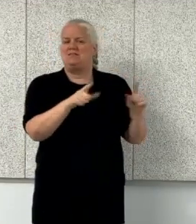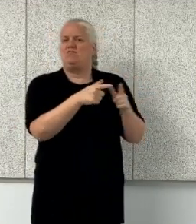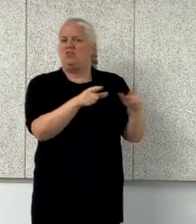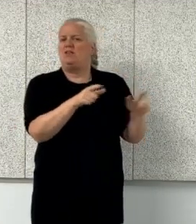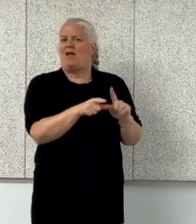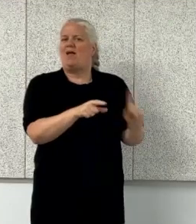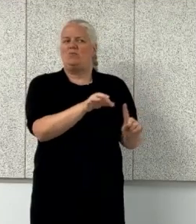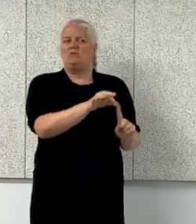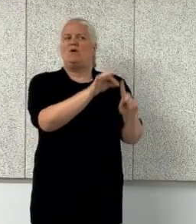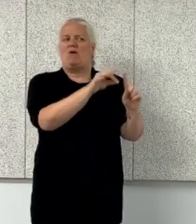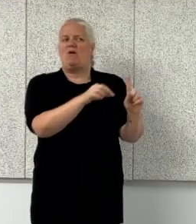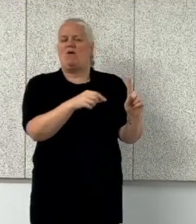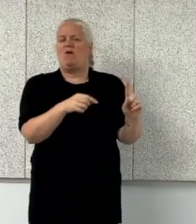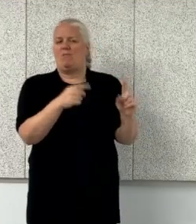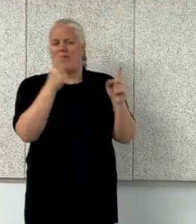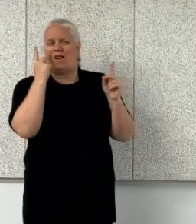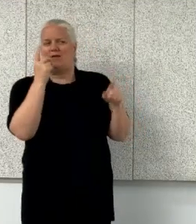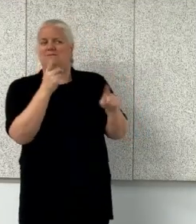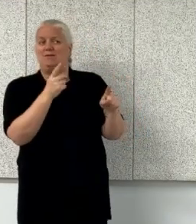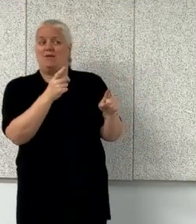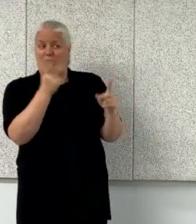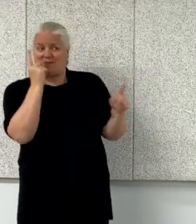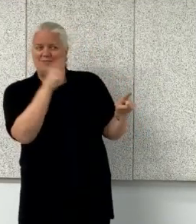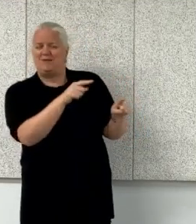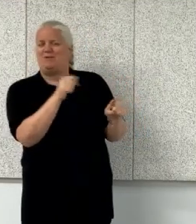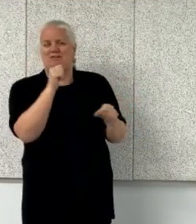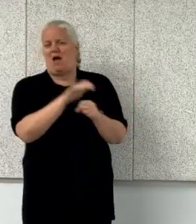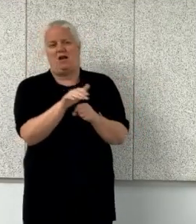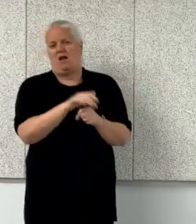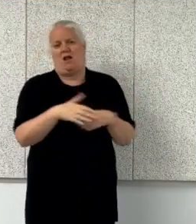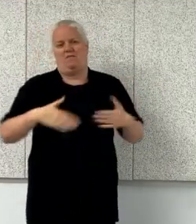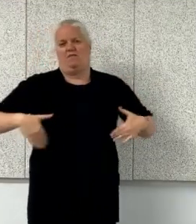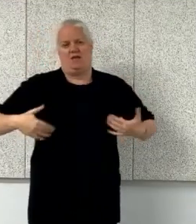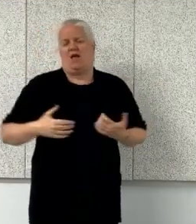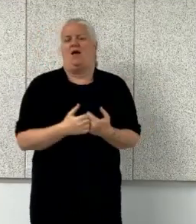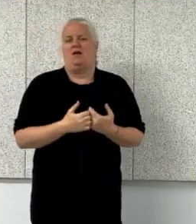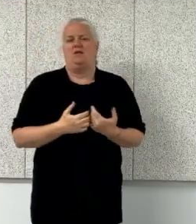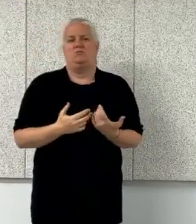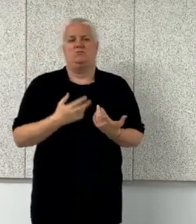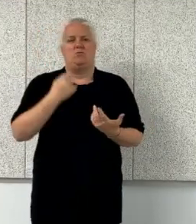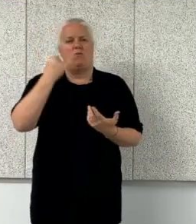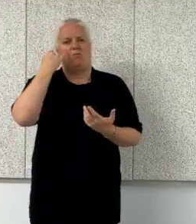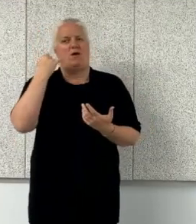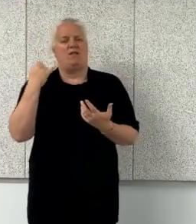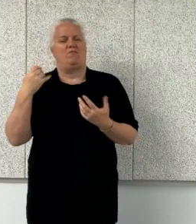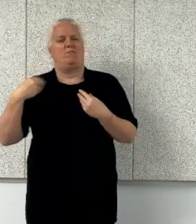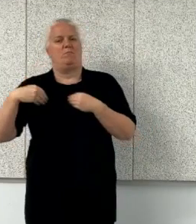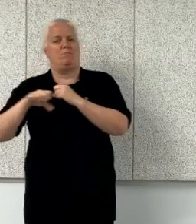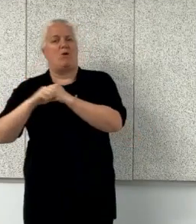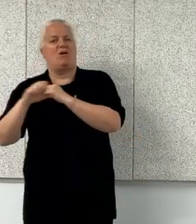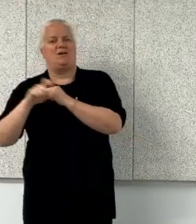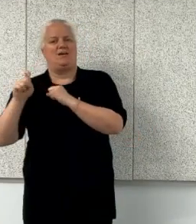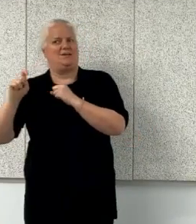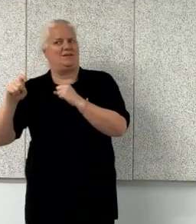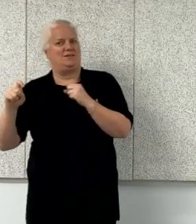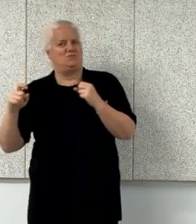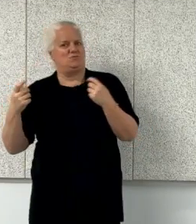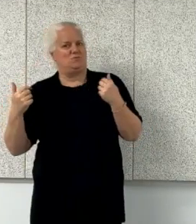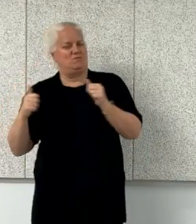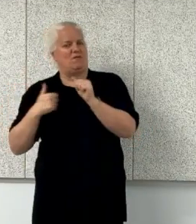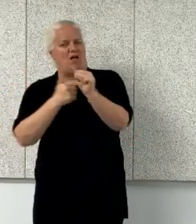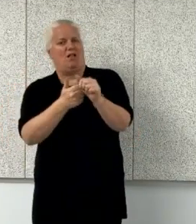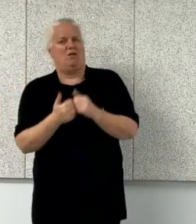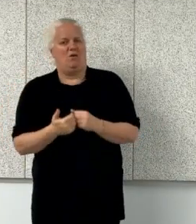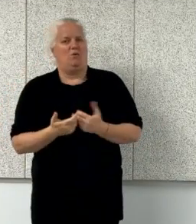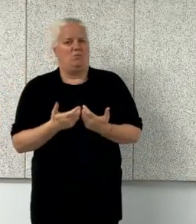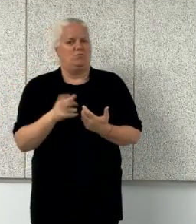enough for it to just be programming. What would it look like if marketing marketing needs to follow suit, right? Mm. Or we need to play